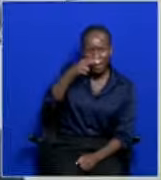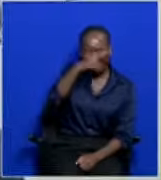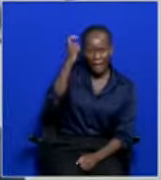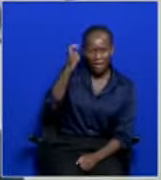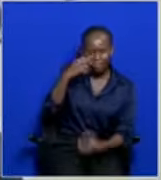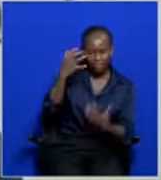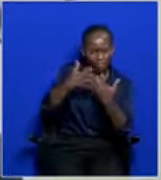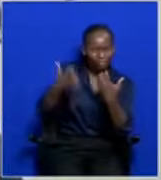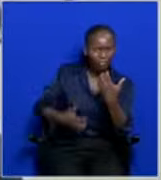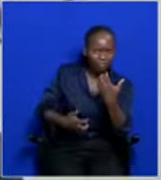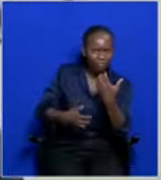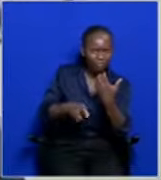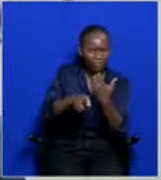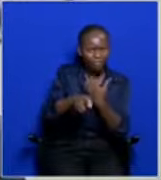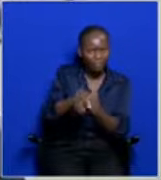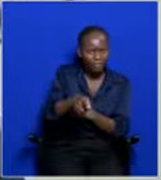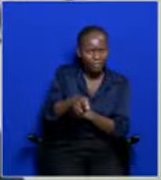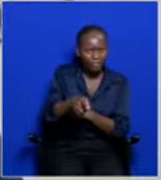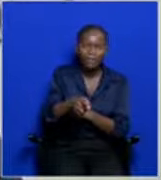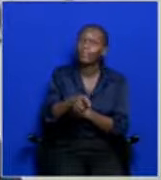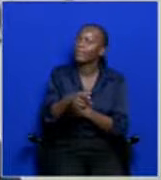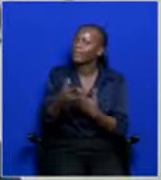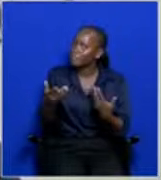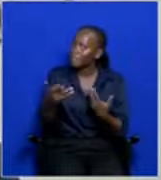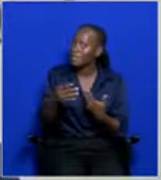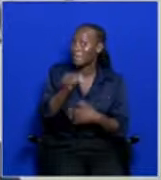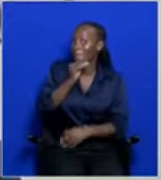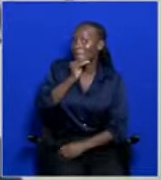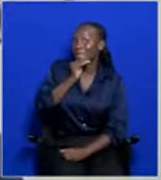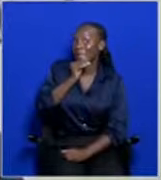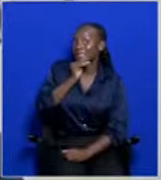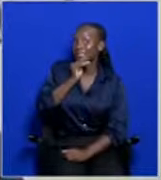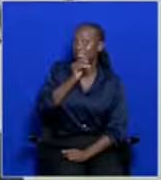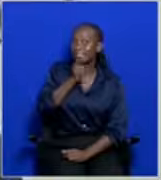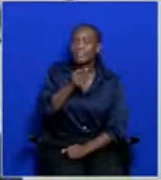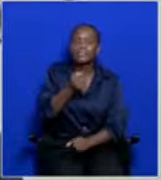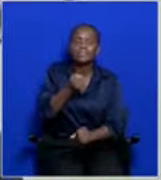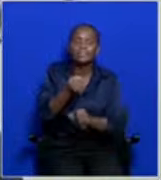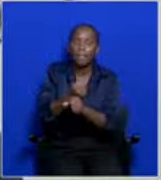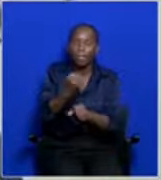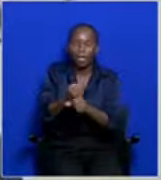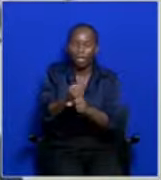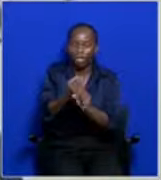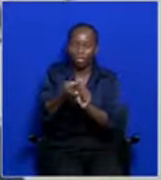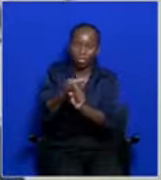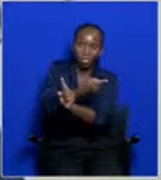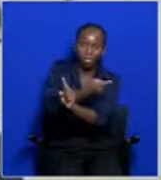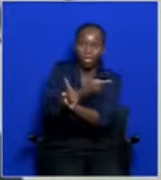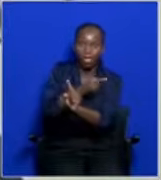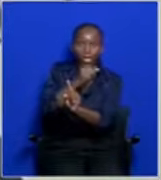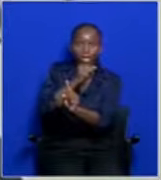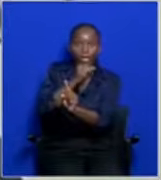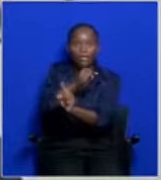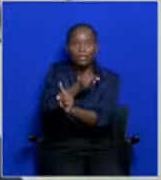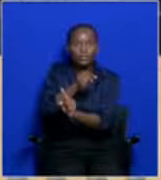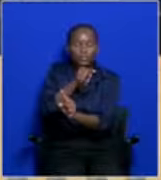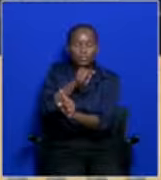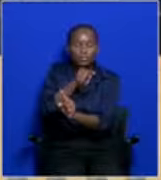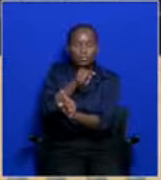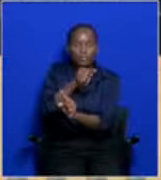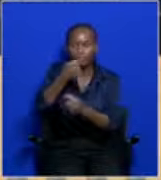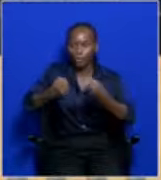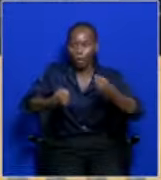where something went wrong. So it doesn't warrant for the car to be booked in, to be taken out of the